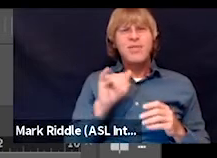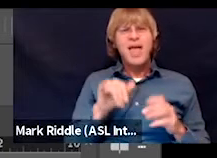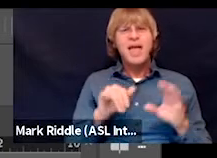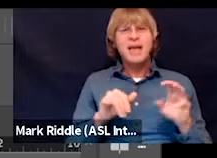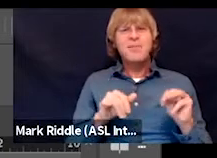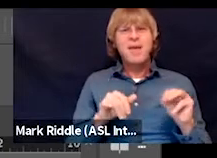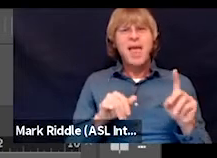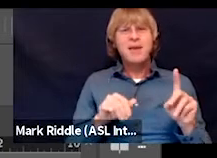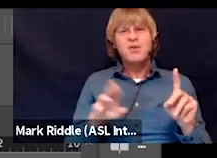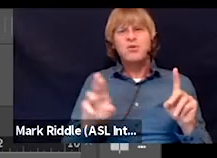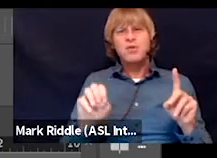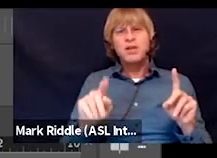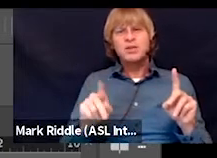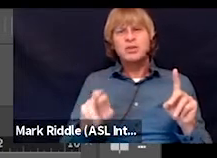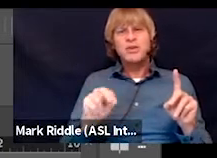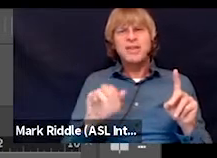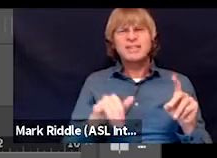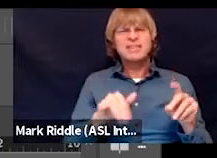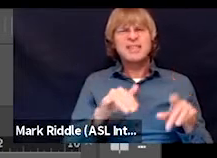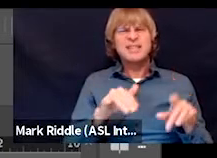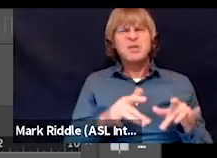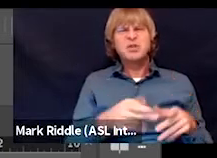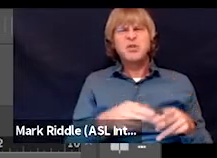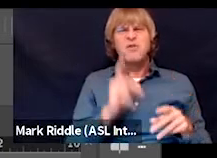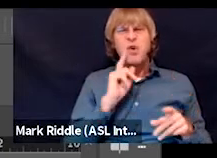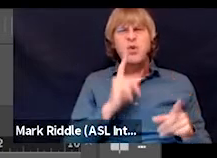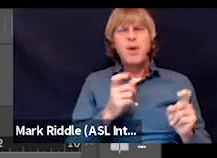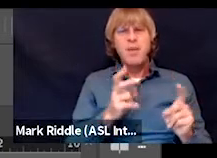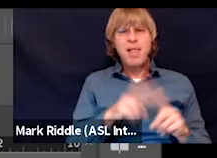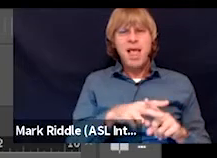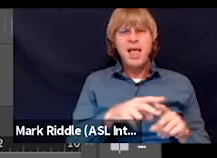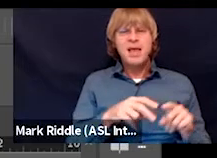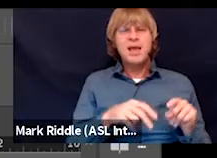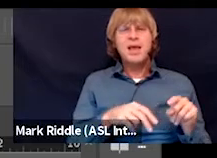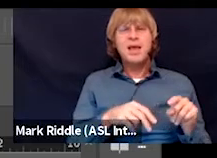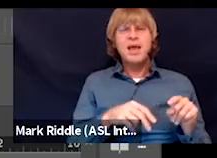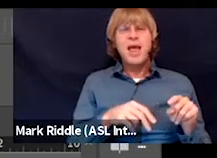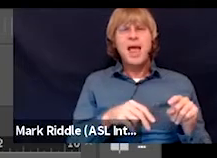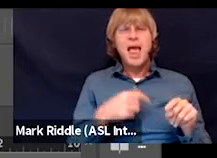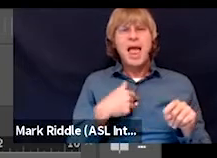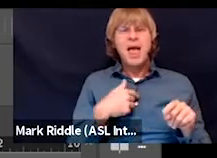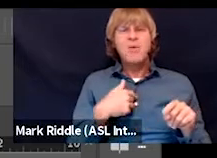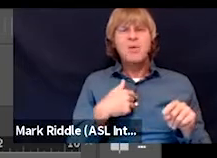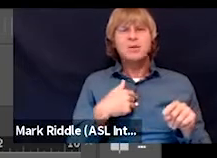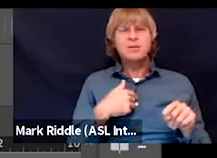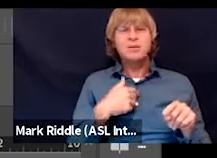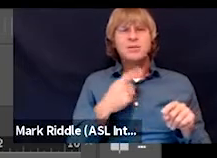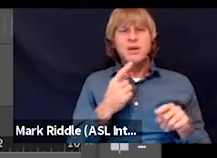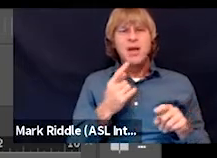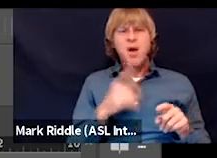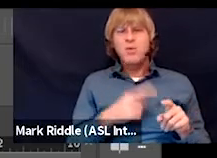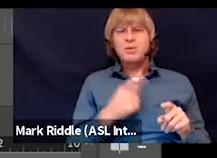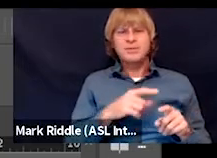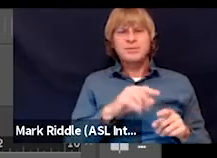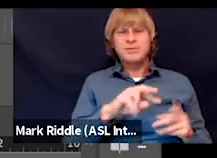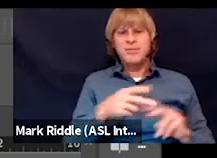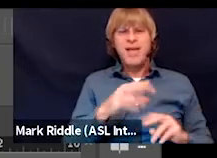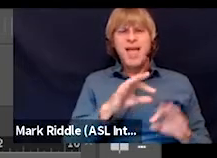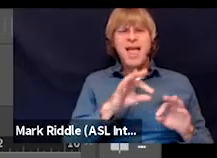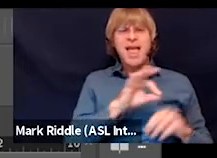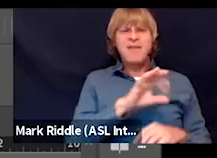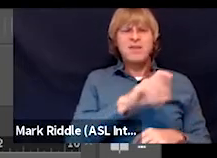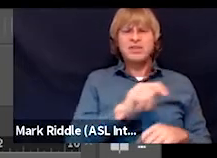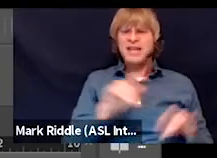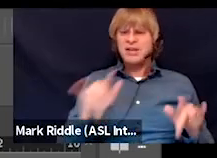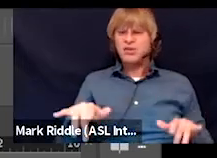command return, which is the keyboard shortcut for quick apply, I was constantly mixing that up with function enter, and I